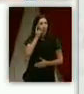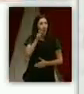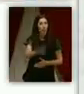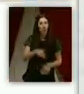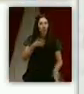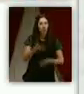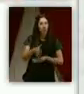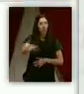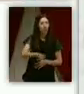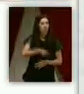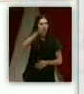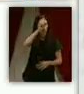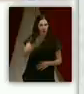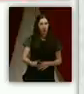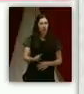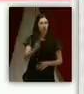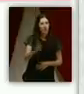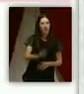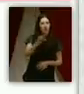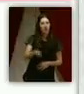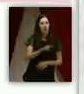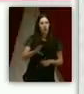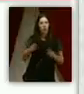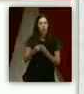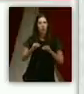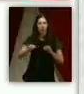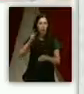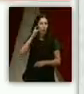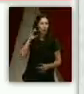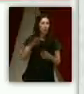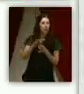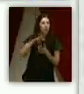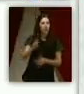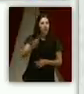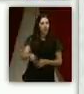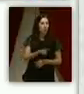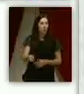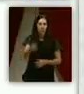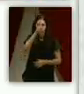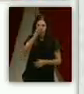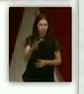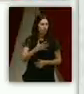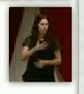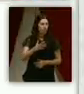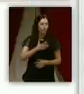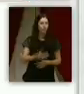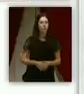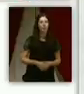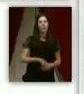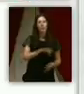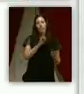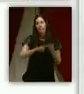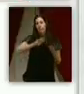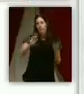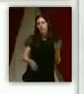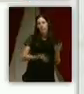if you're going to purchase a mobile phone, how can you know whether it's compatible with your prostheses or not?